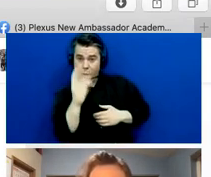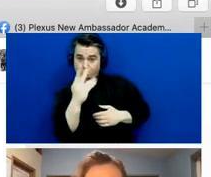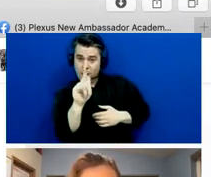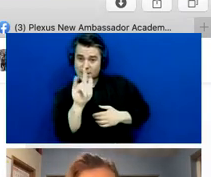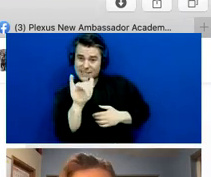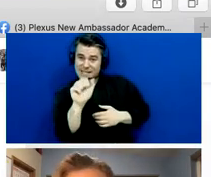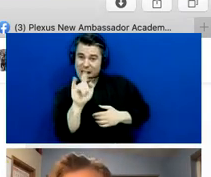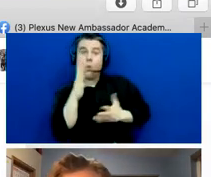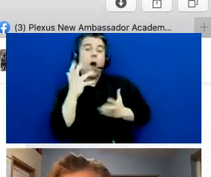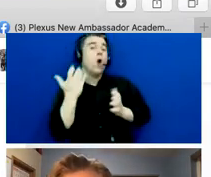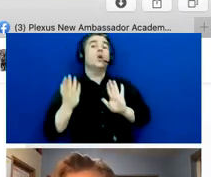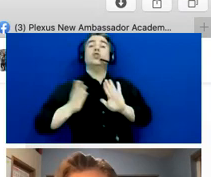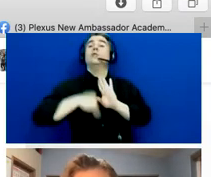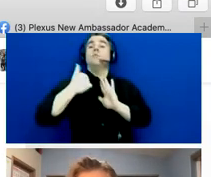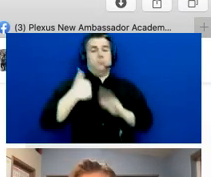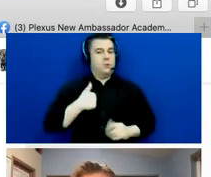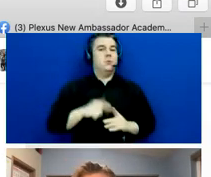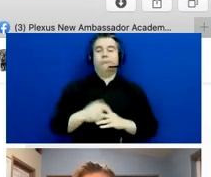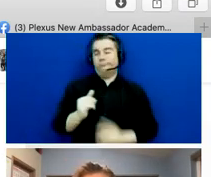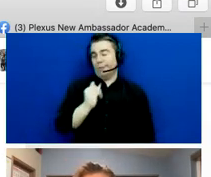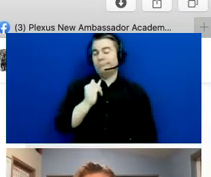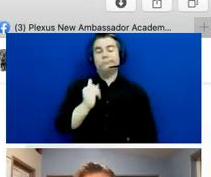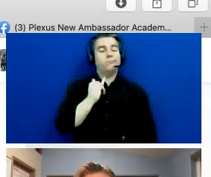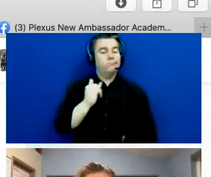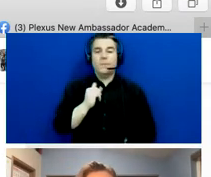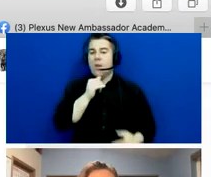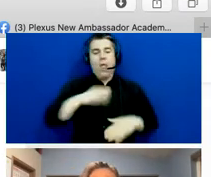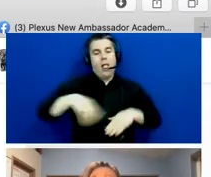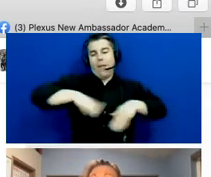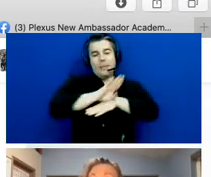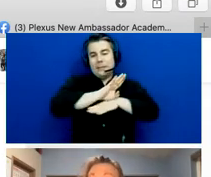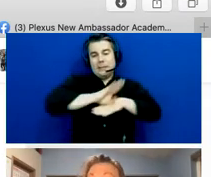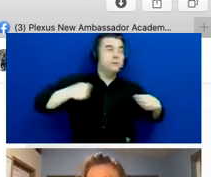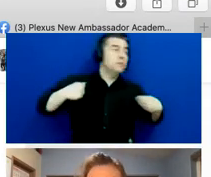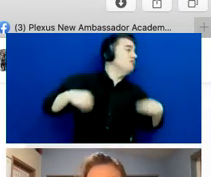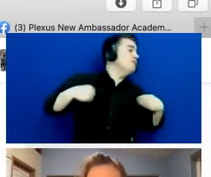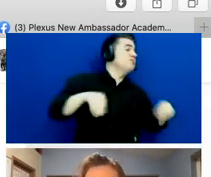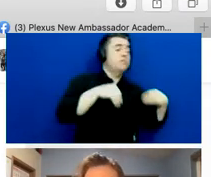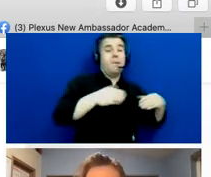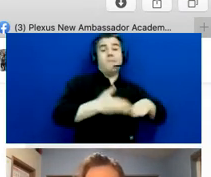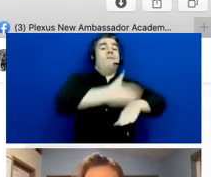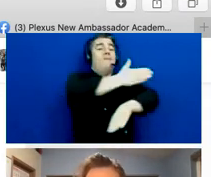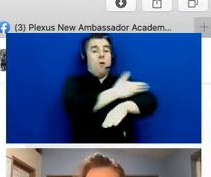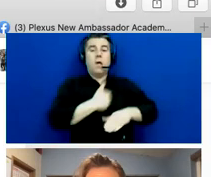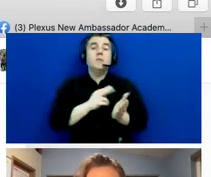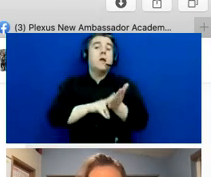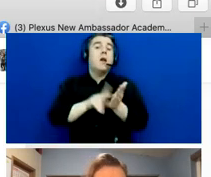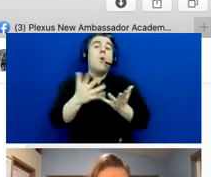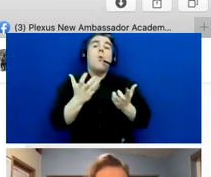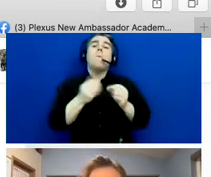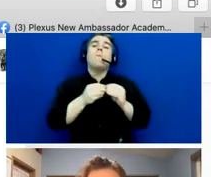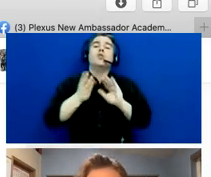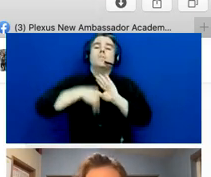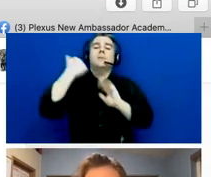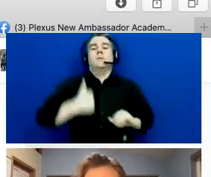deepest discount, that's how I got started before I started working the Plexus business. I signed up because I wanted the best sale, and I